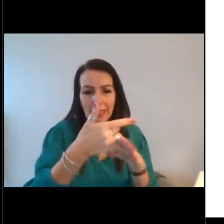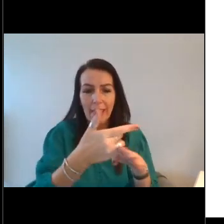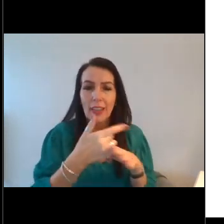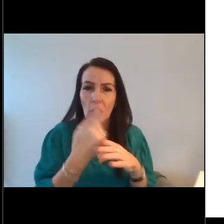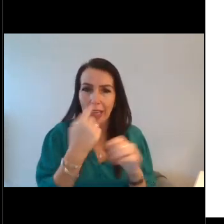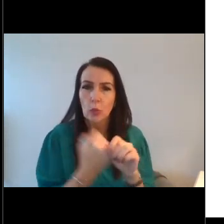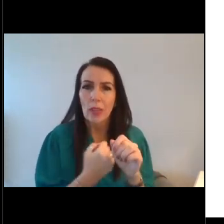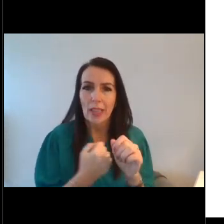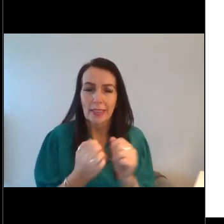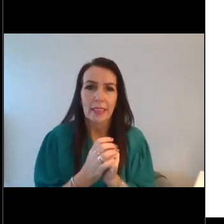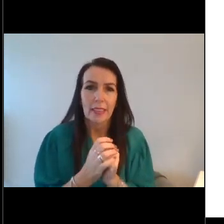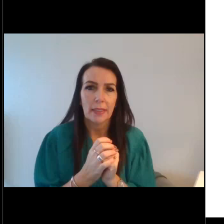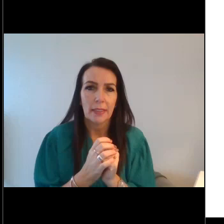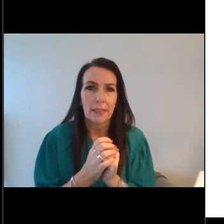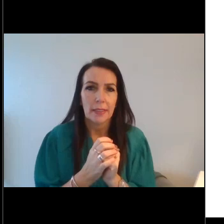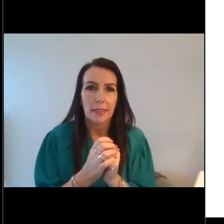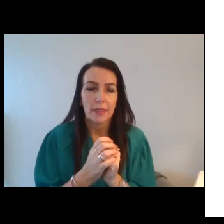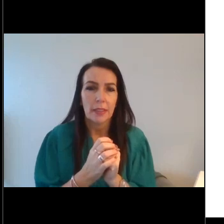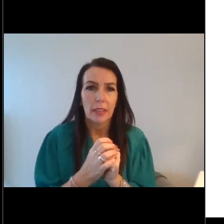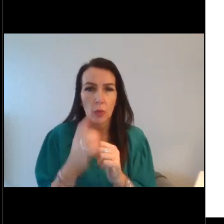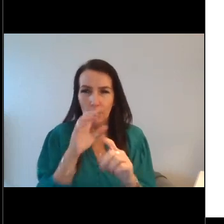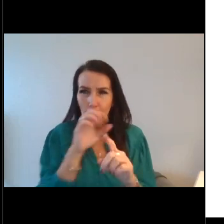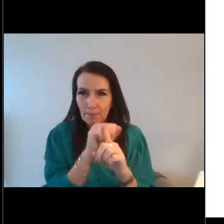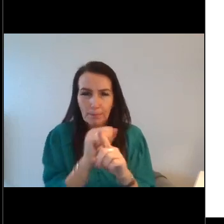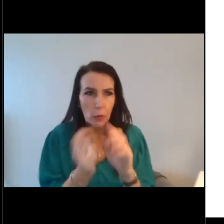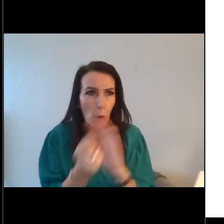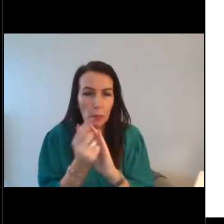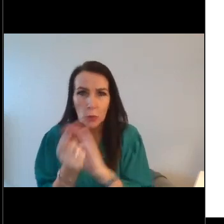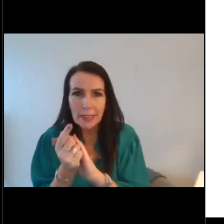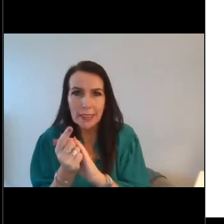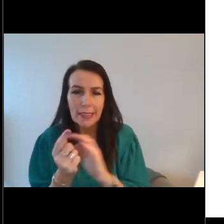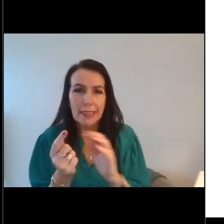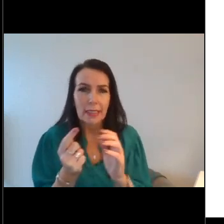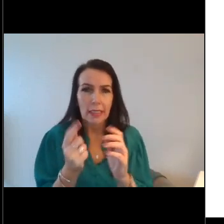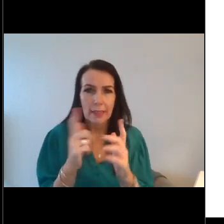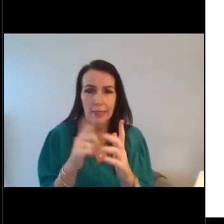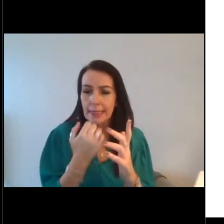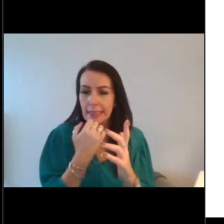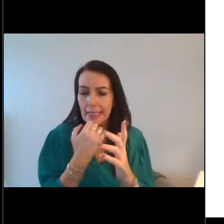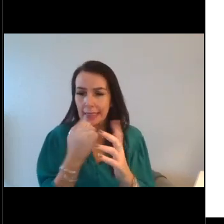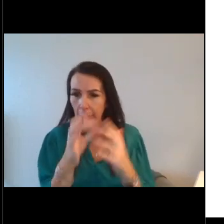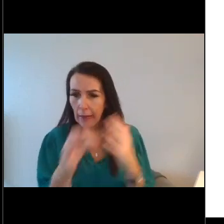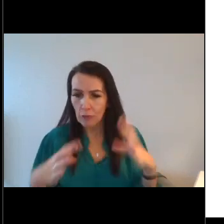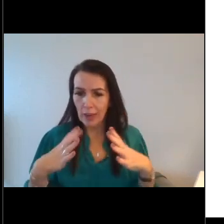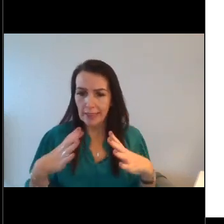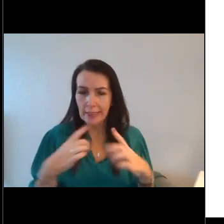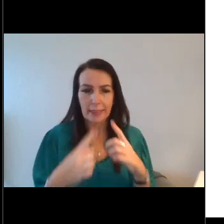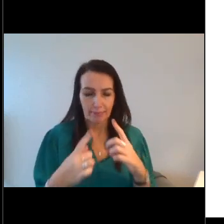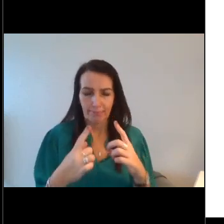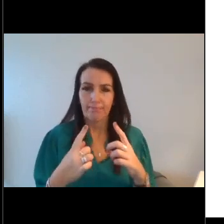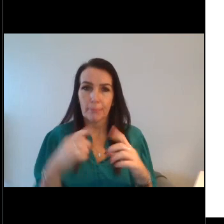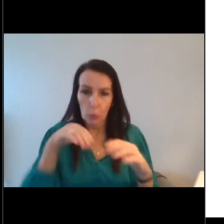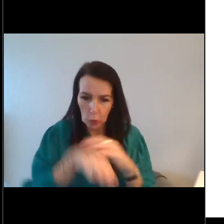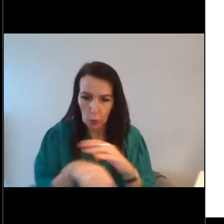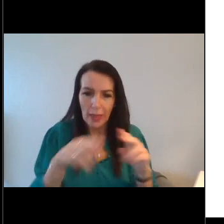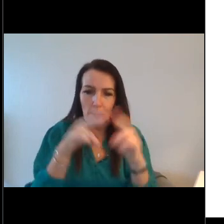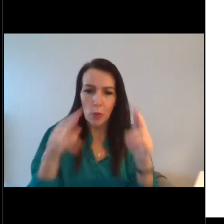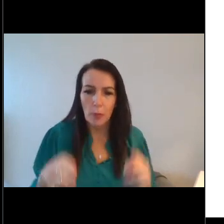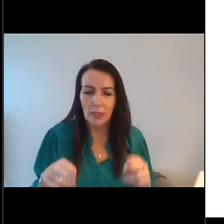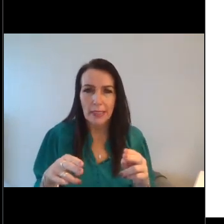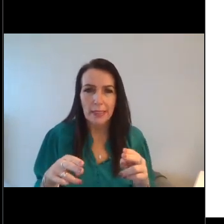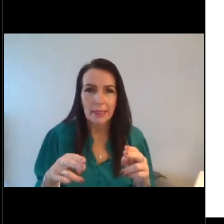this again comes to being able to spot those opportunities, being able to line up the data to say, actually, we're going into that property,